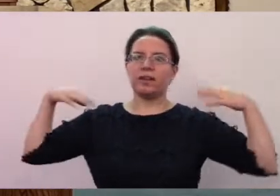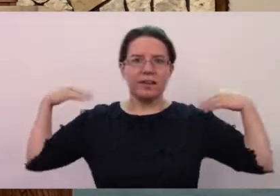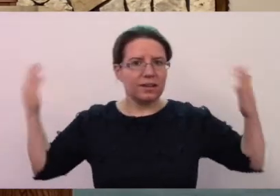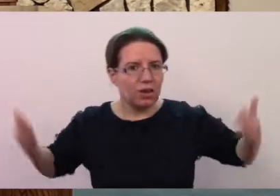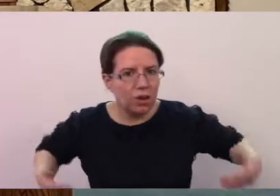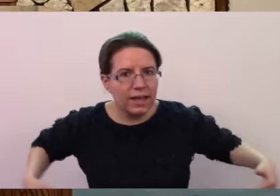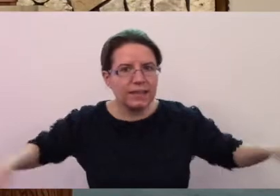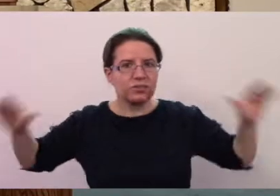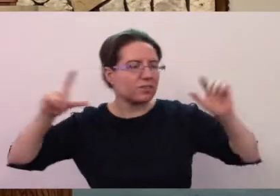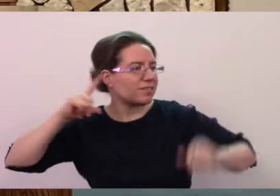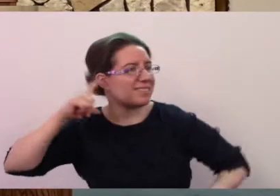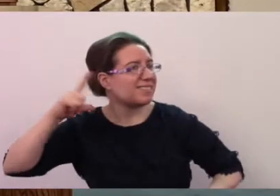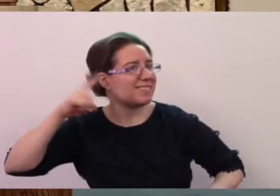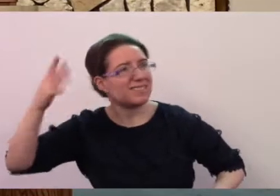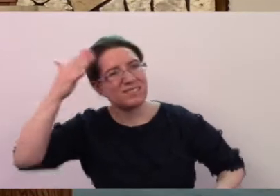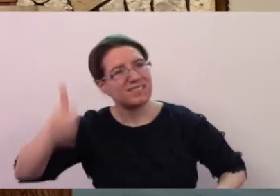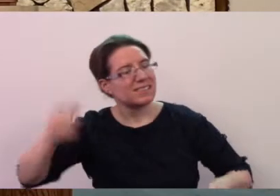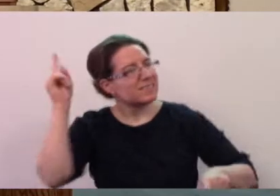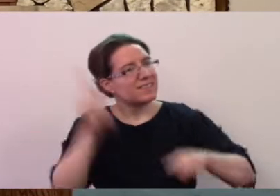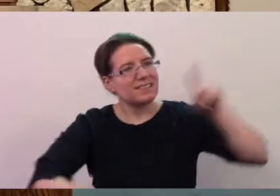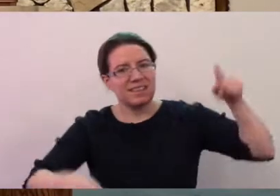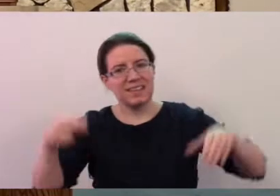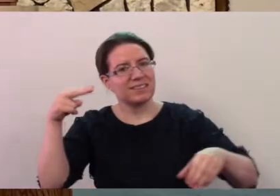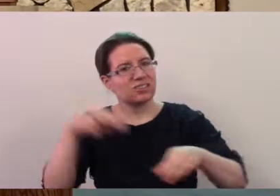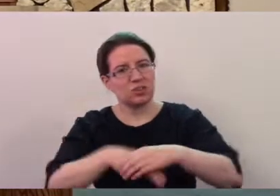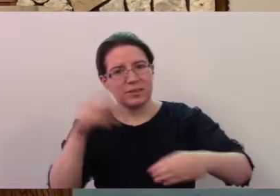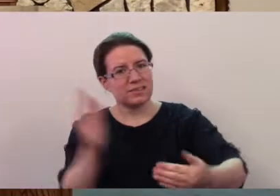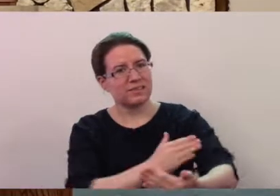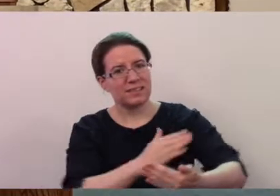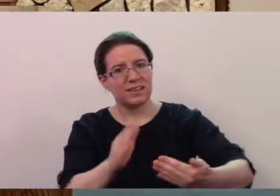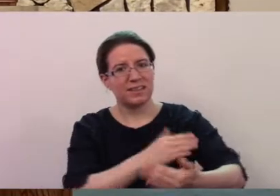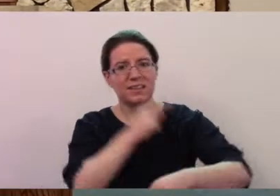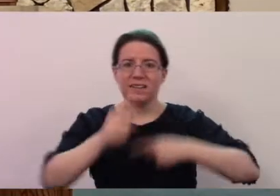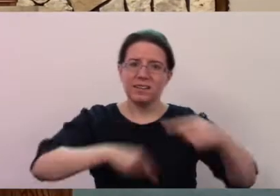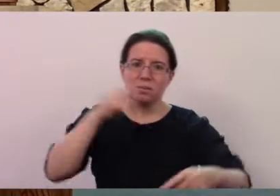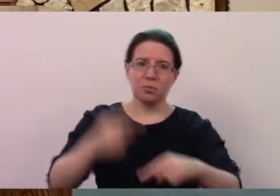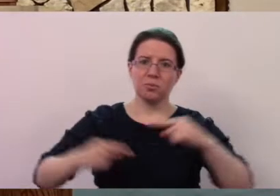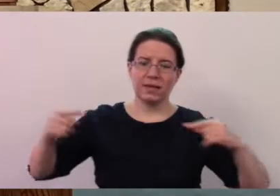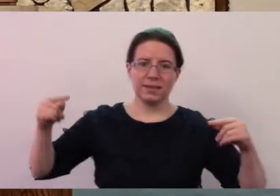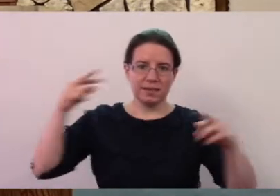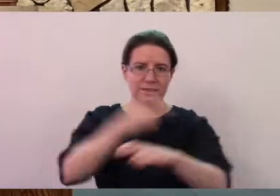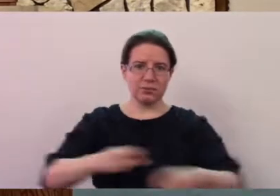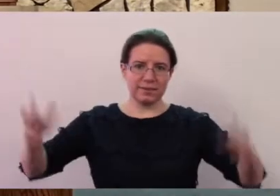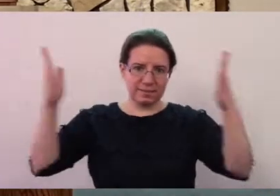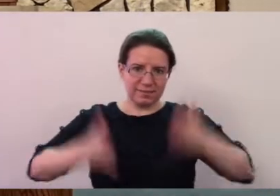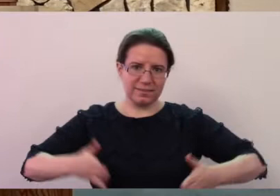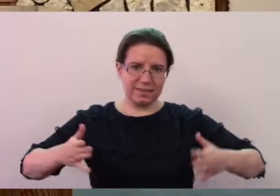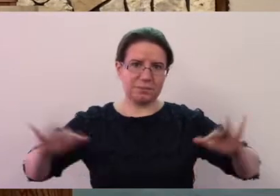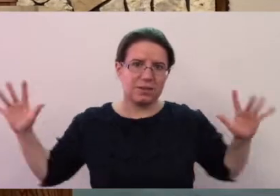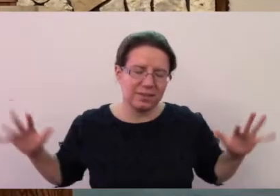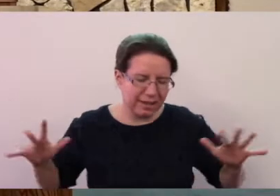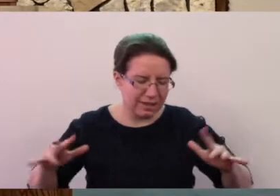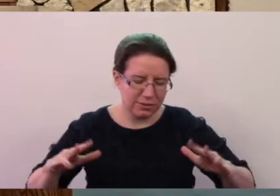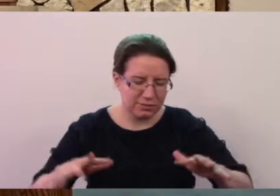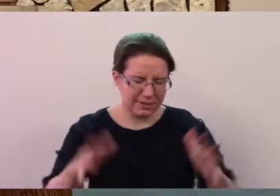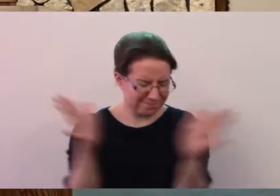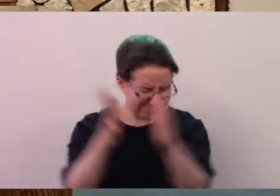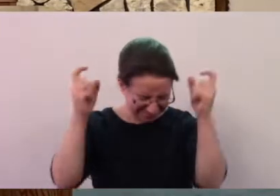all listen, for they cannot join that song. When the redeemed are gathering in.